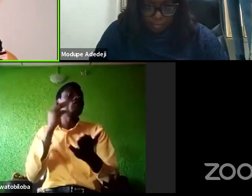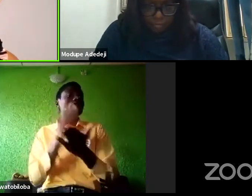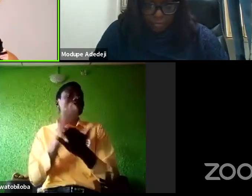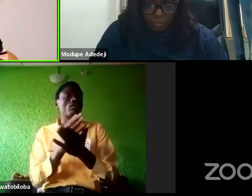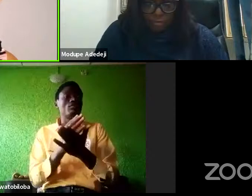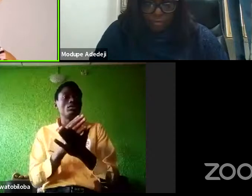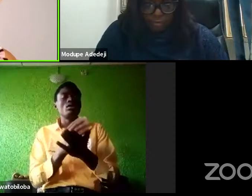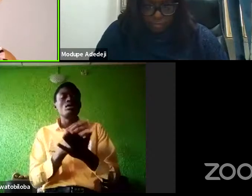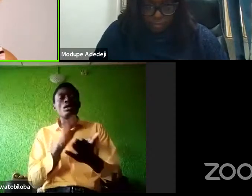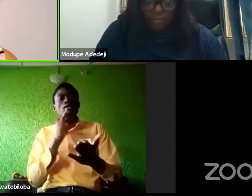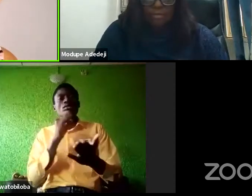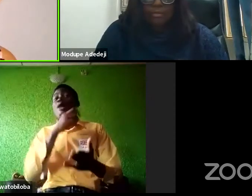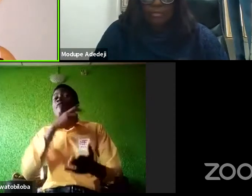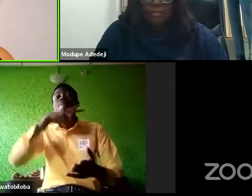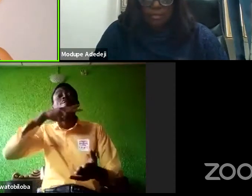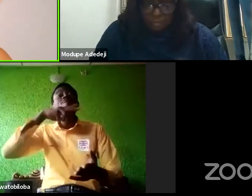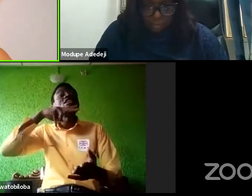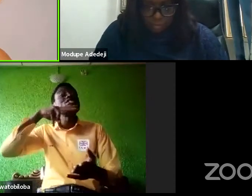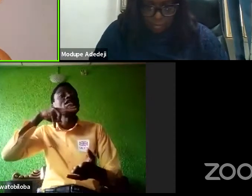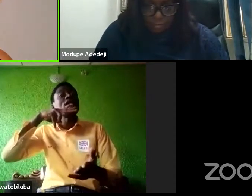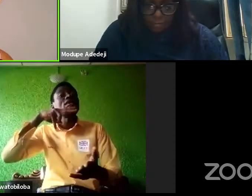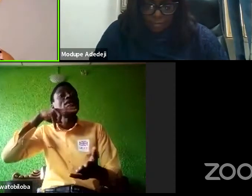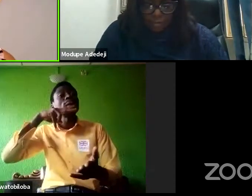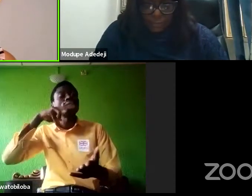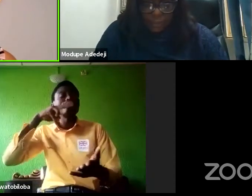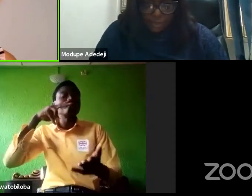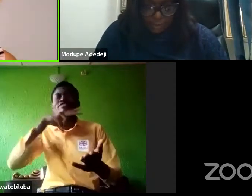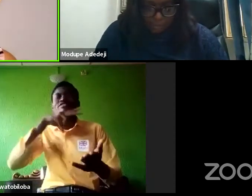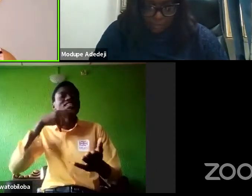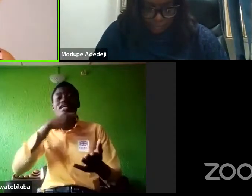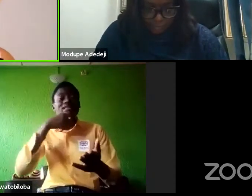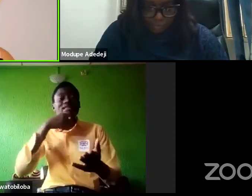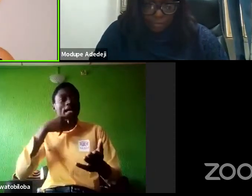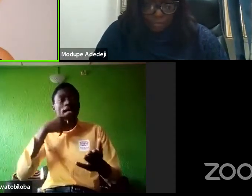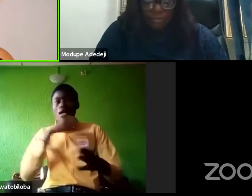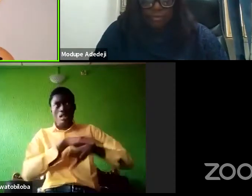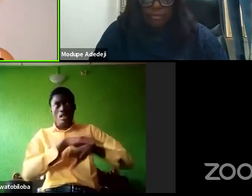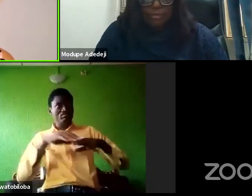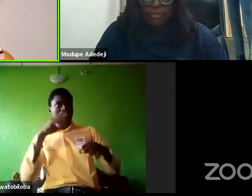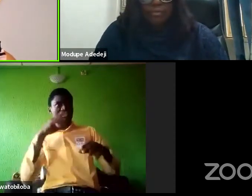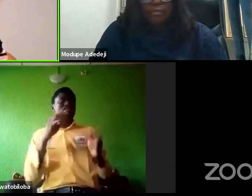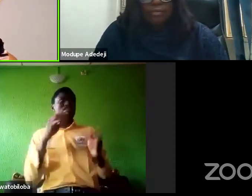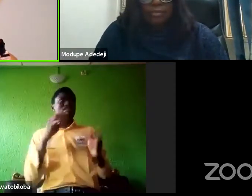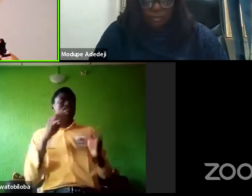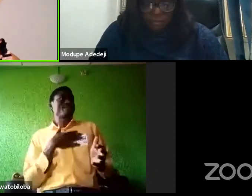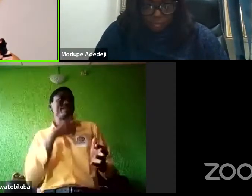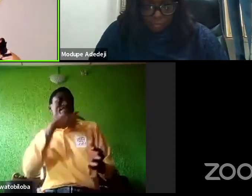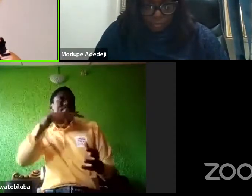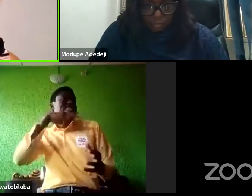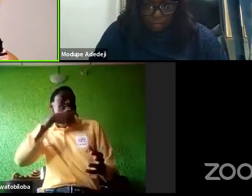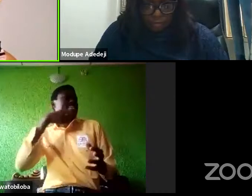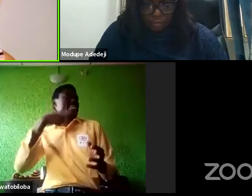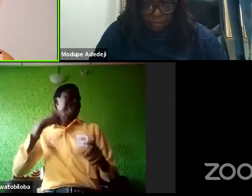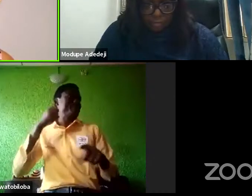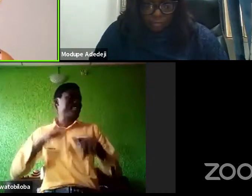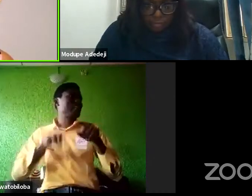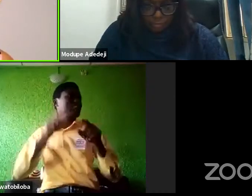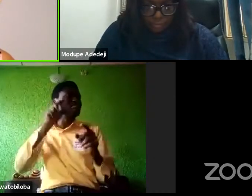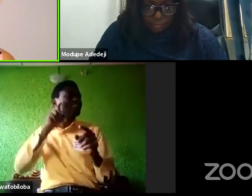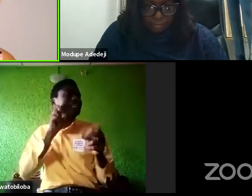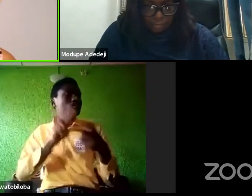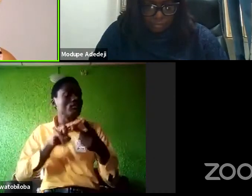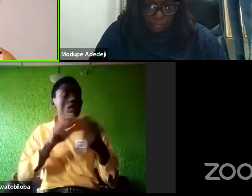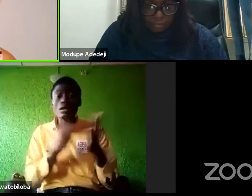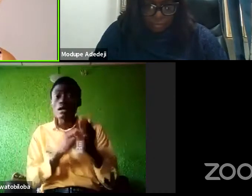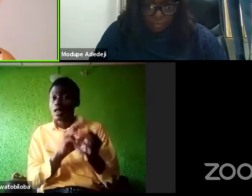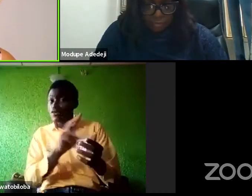say that you don't have sex. Sex must continue throughout a woman's lifetime, and therefore there are things that should be done, lubricants,